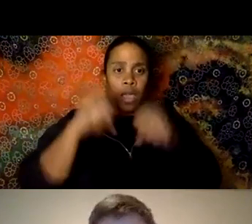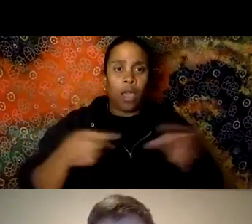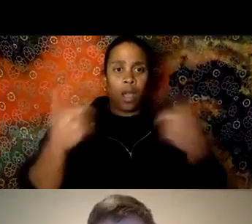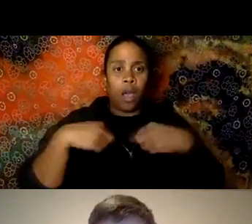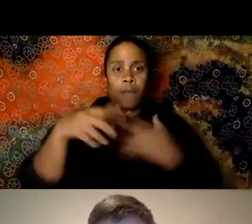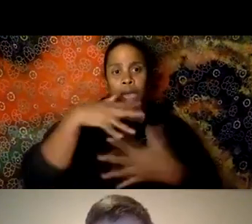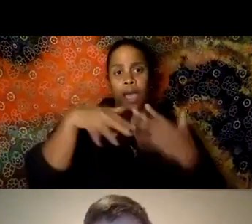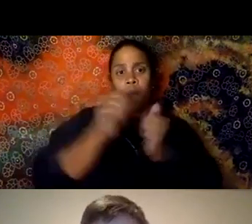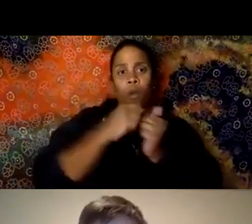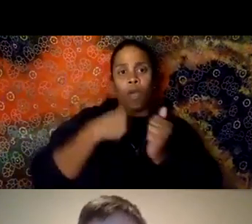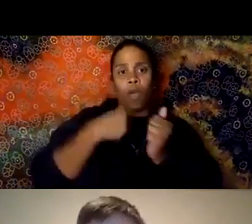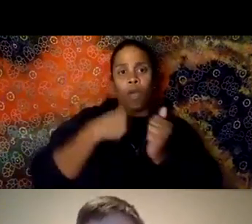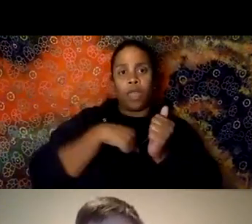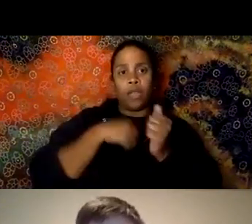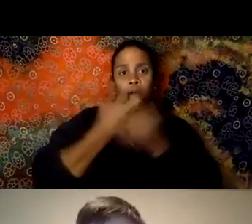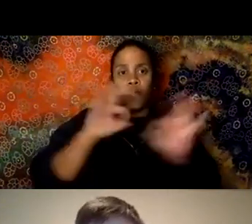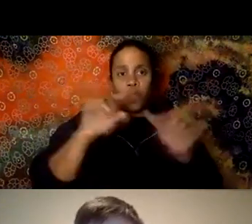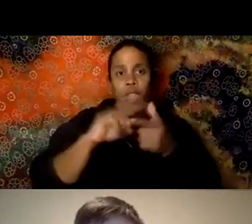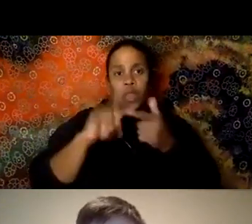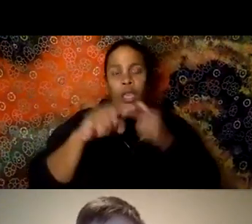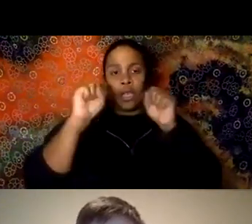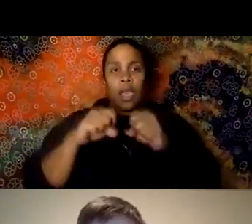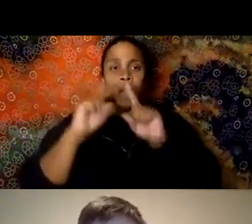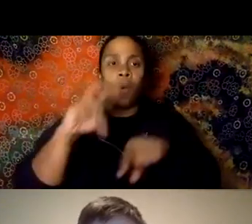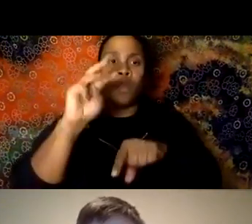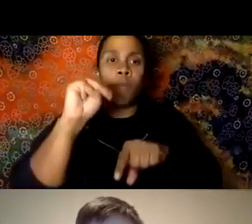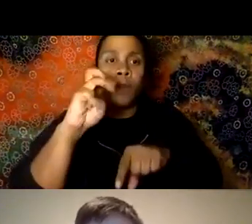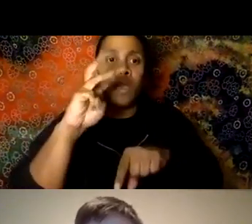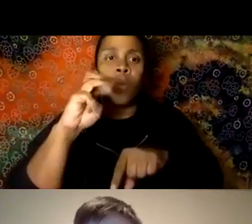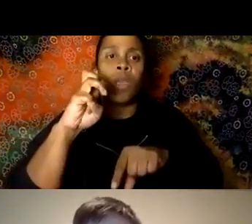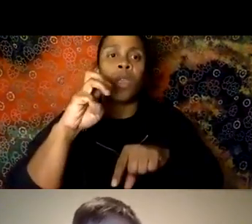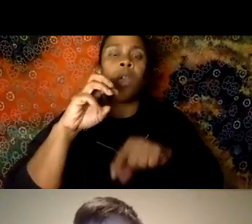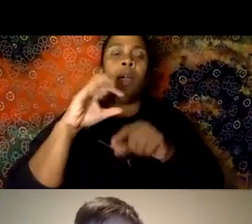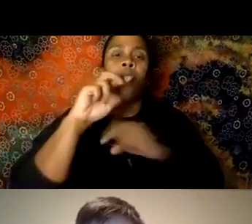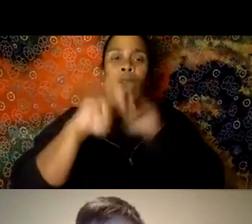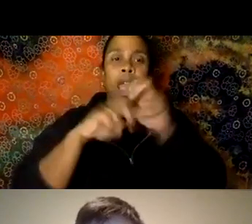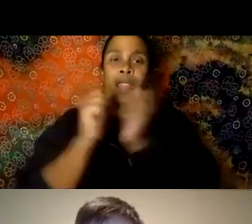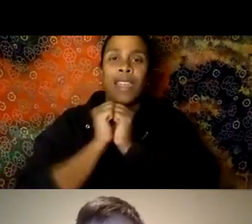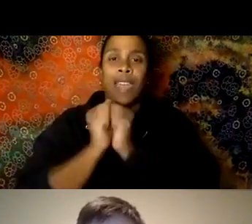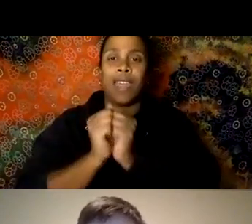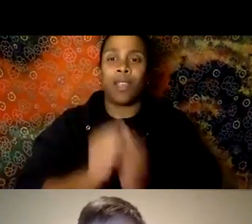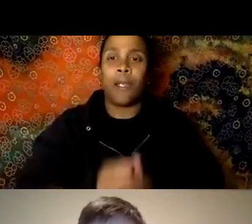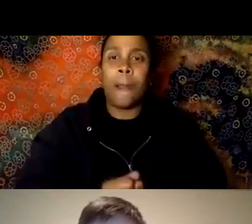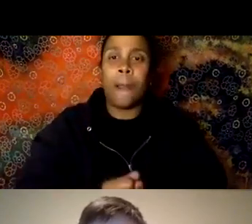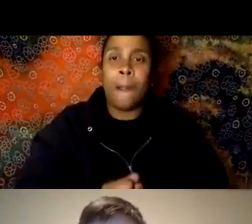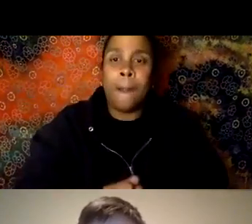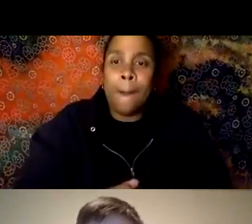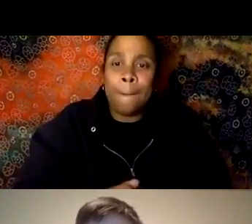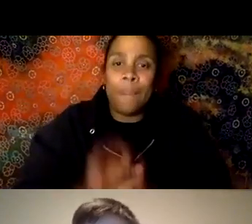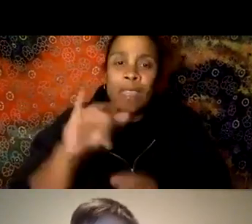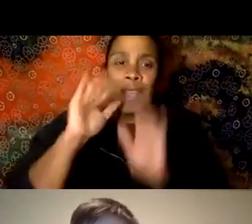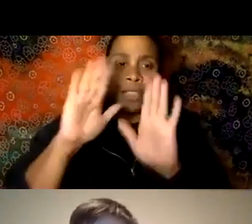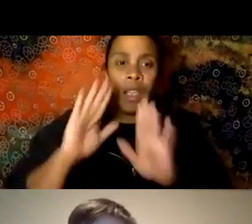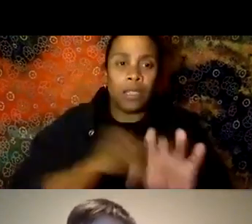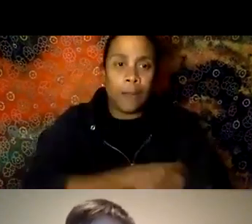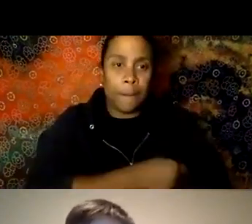can all go to the free MeWe fair right after together. Okay. Yes, that's great. That's great. All right,